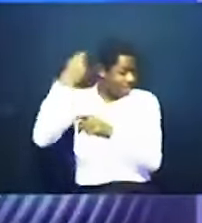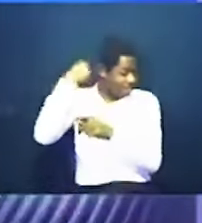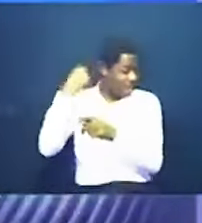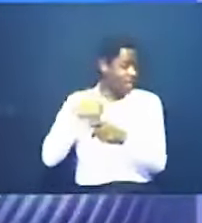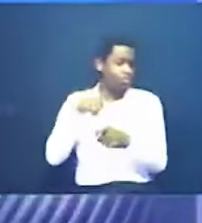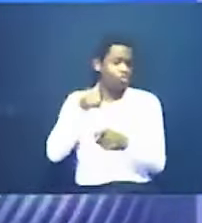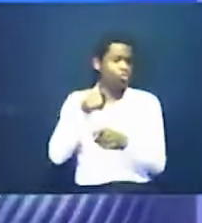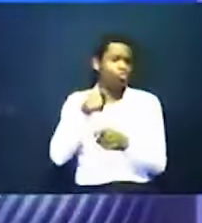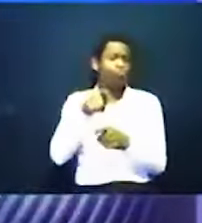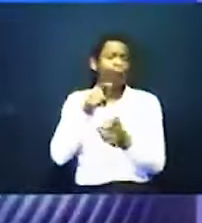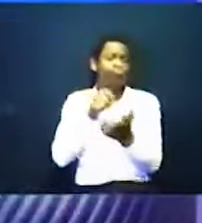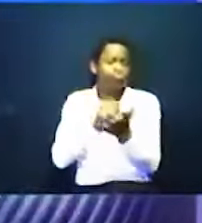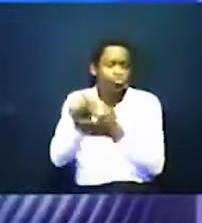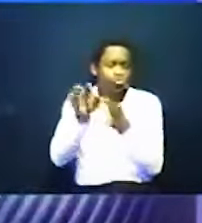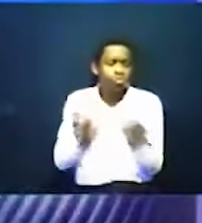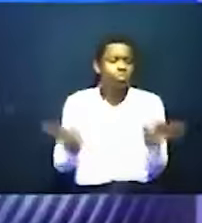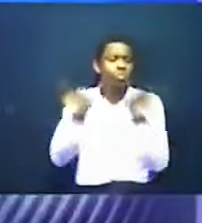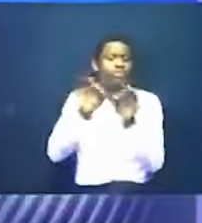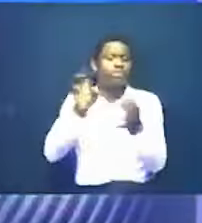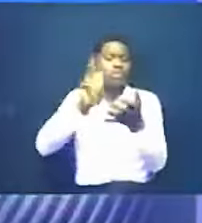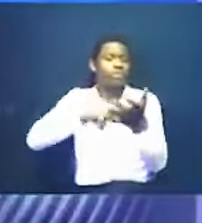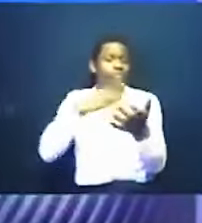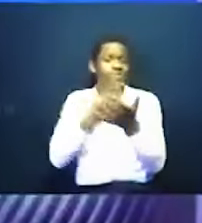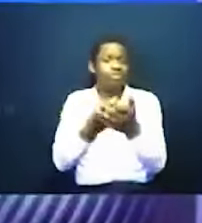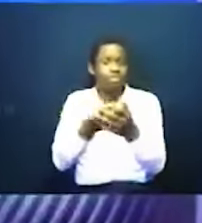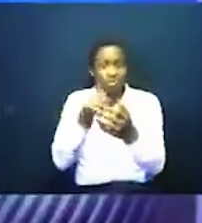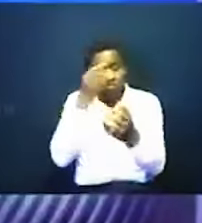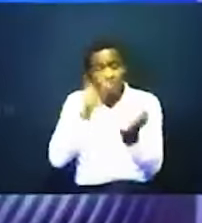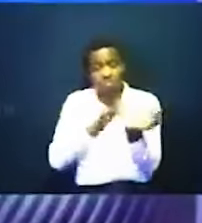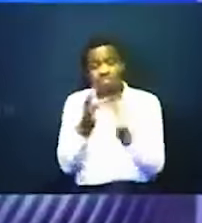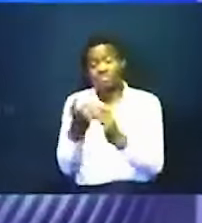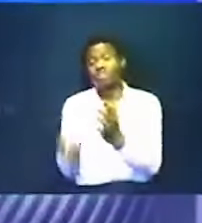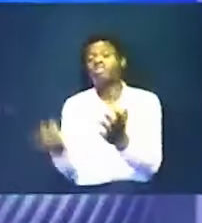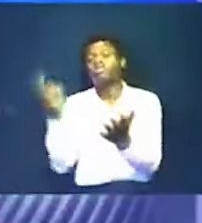are the primary witness of the resurrection of